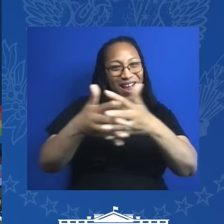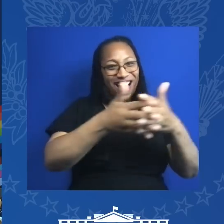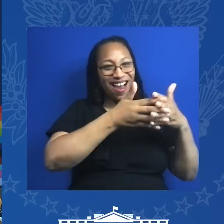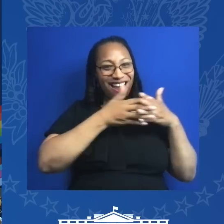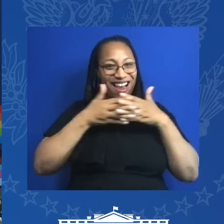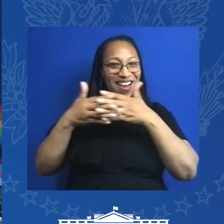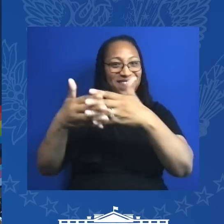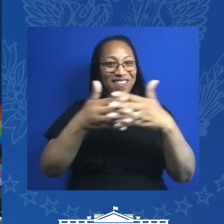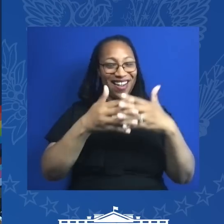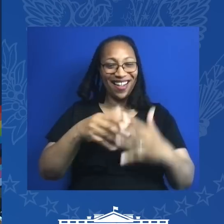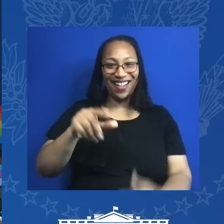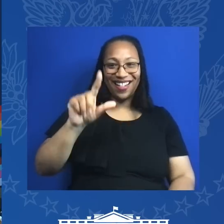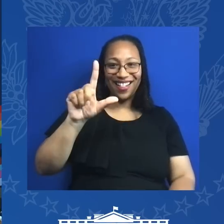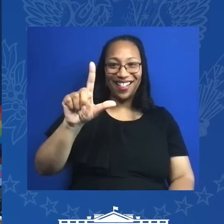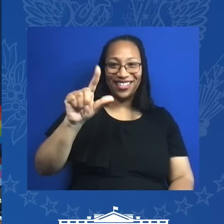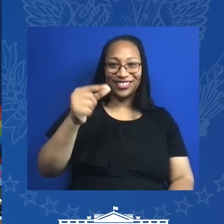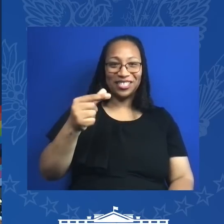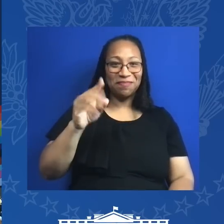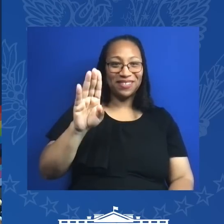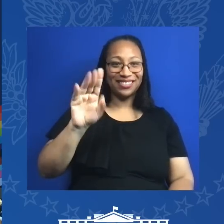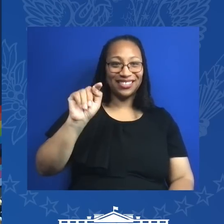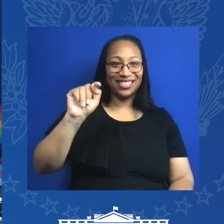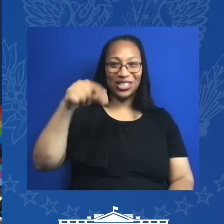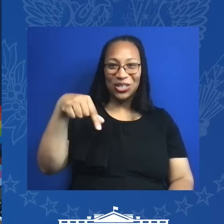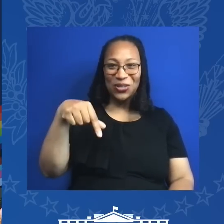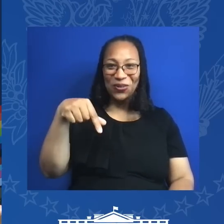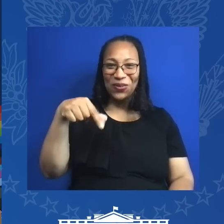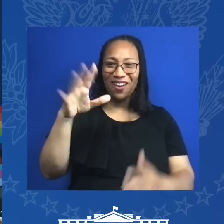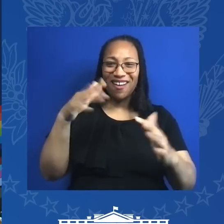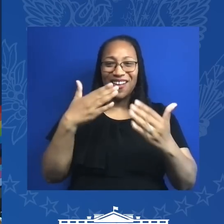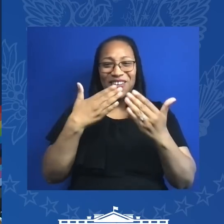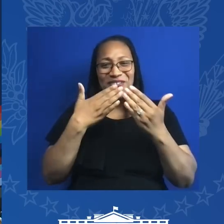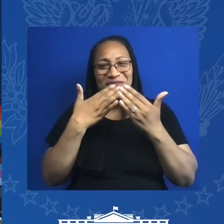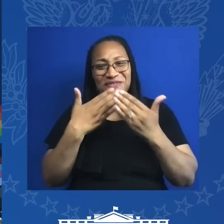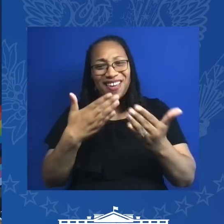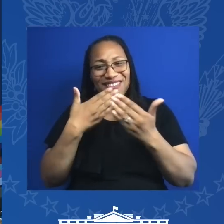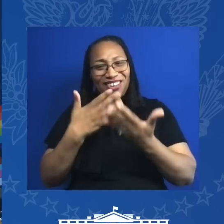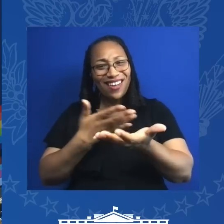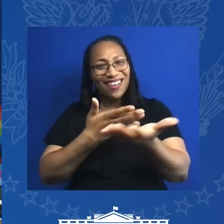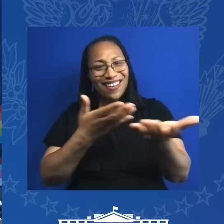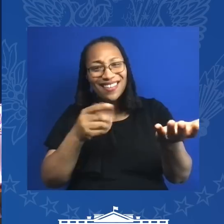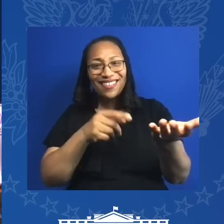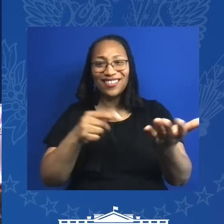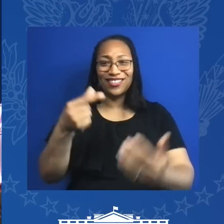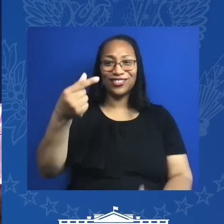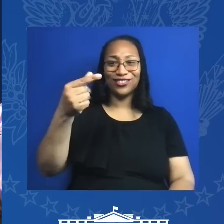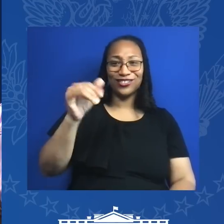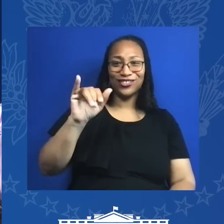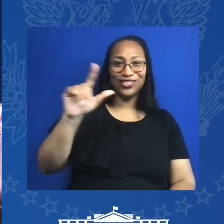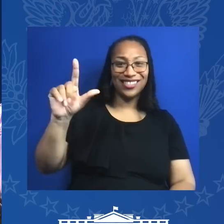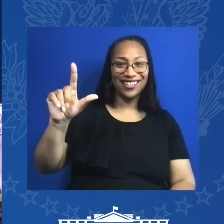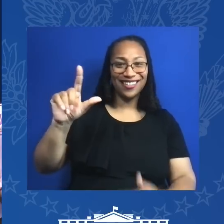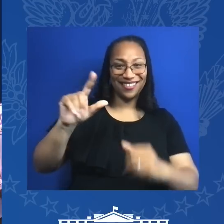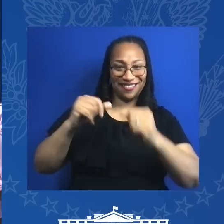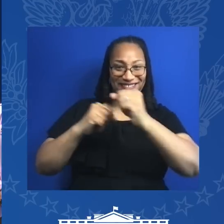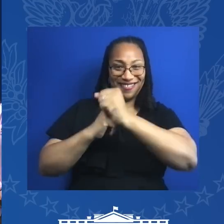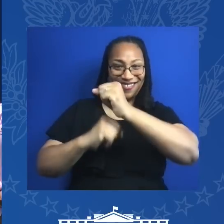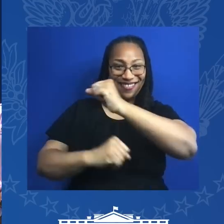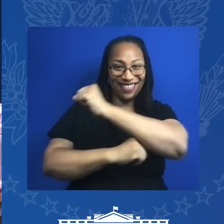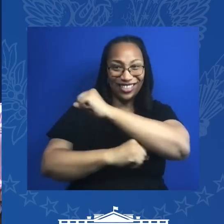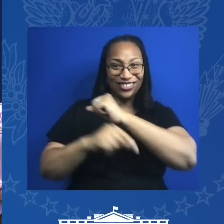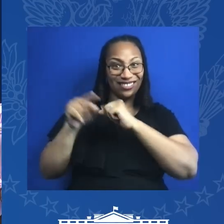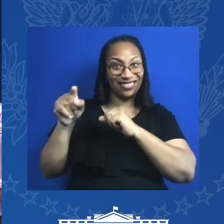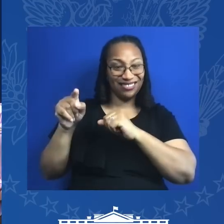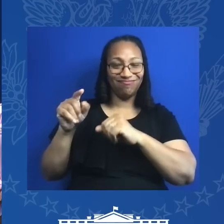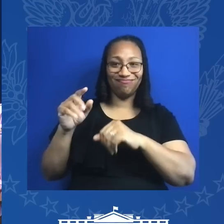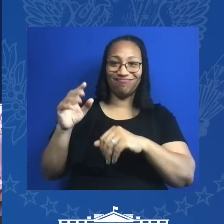We're grateful to the Gill Foundation who helped make today possible, as well as all of those organizations who work